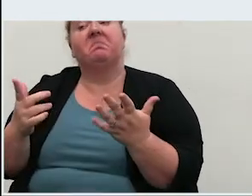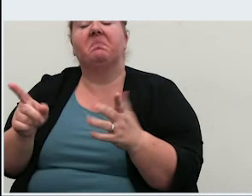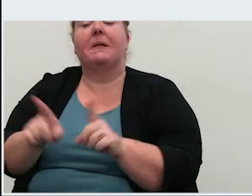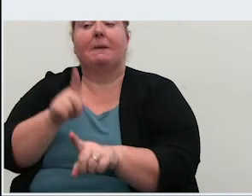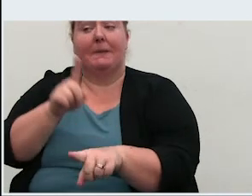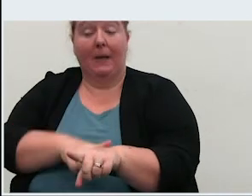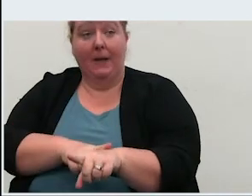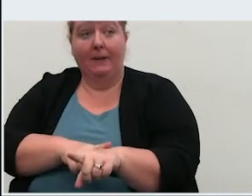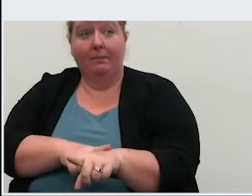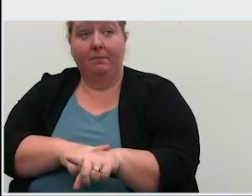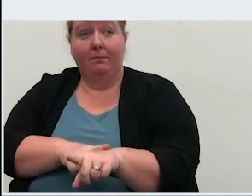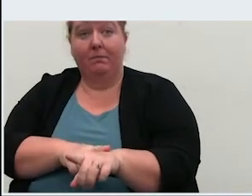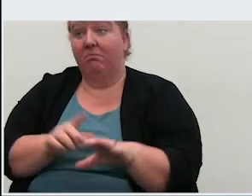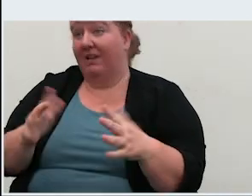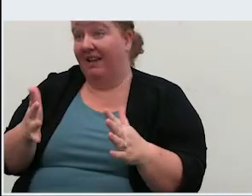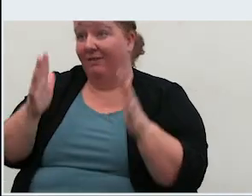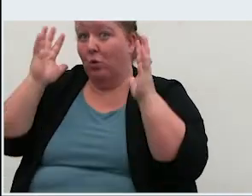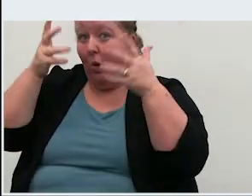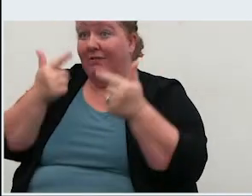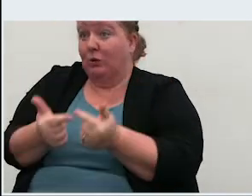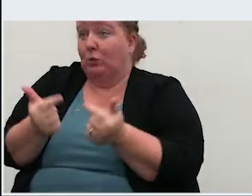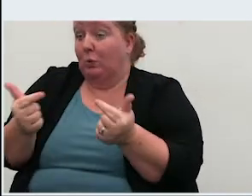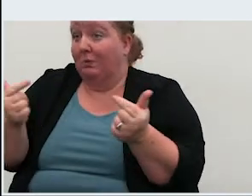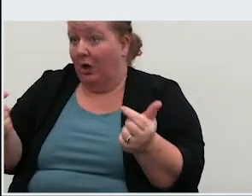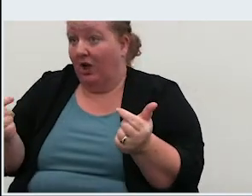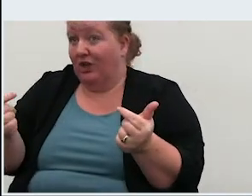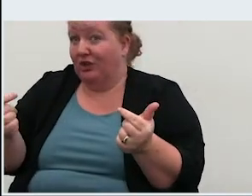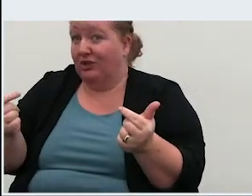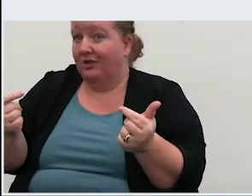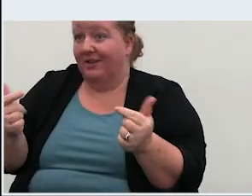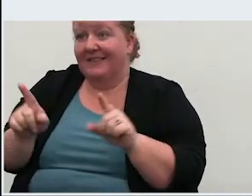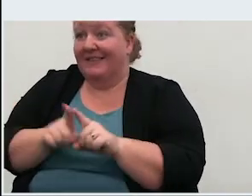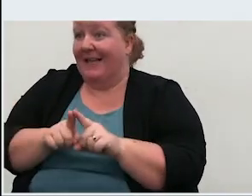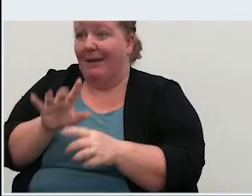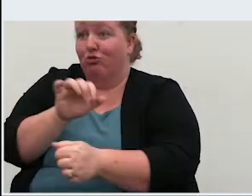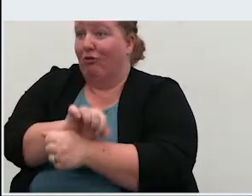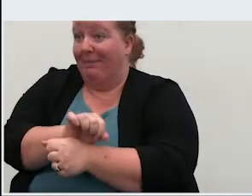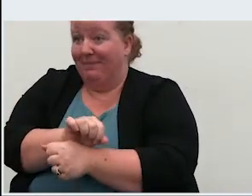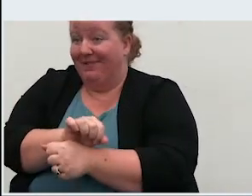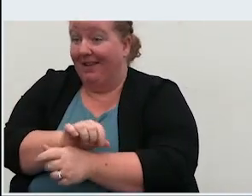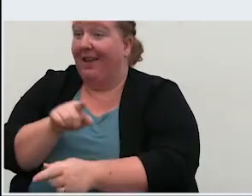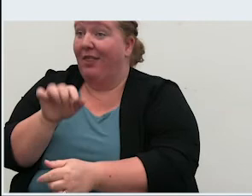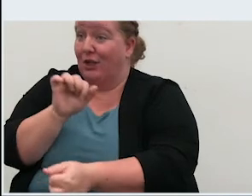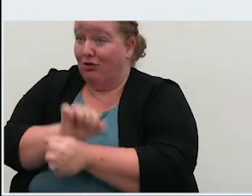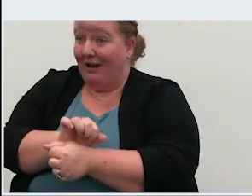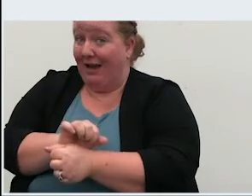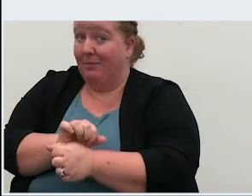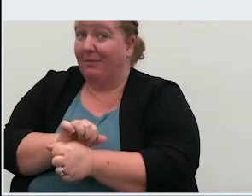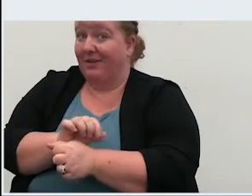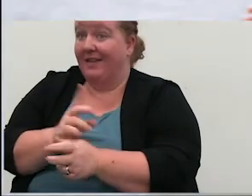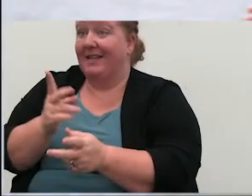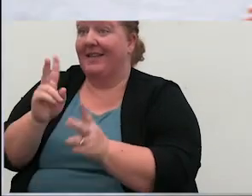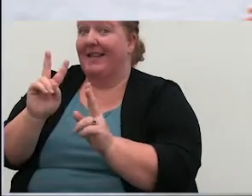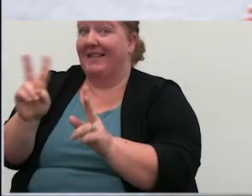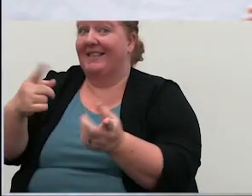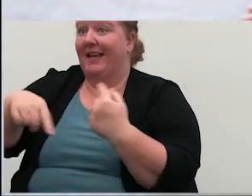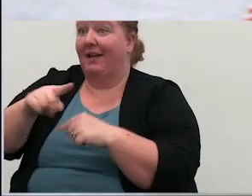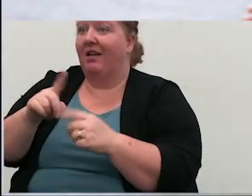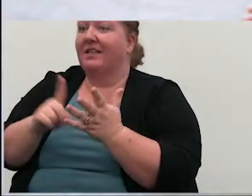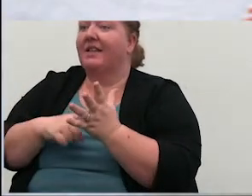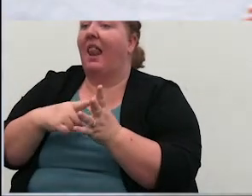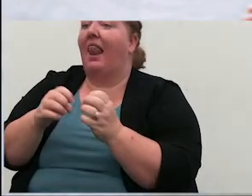same time, I think if you worry about it too much, you fall into the same trap. And the trap is seeing us all as lab